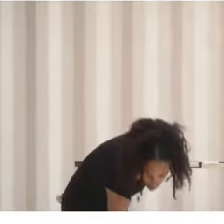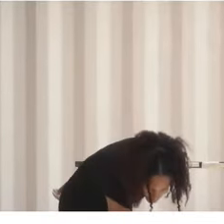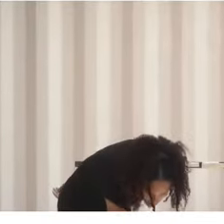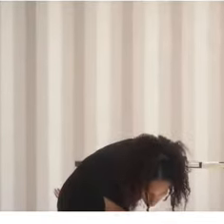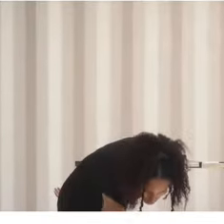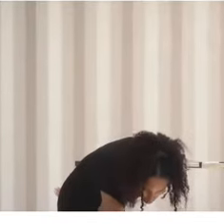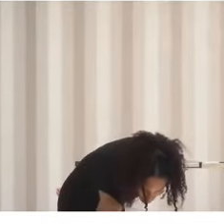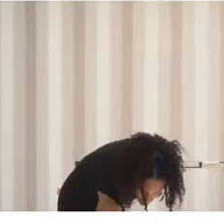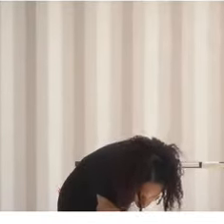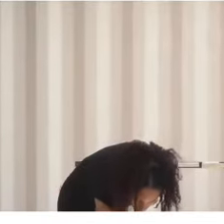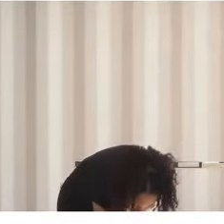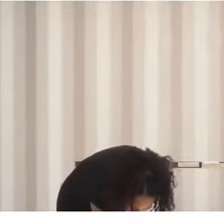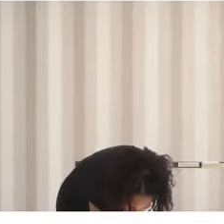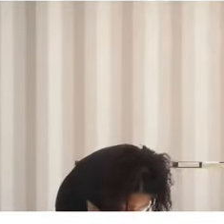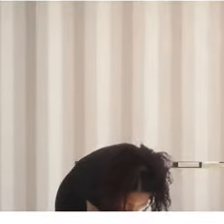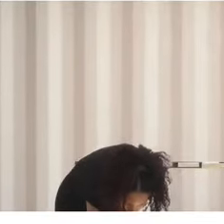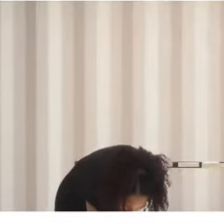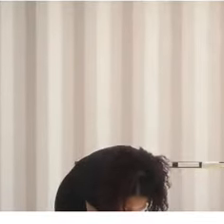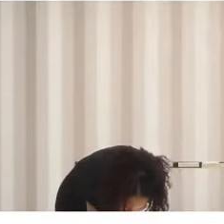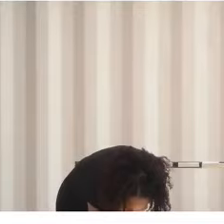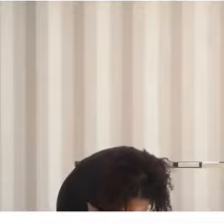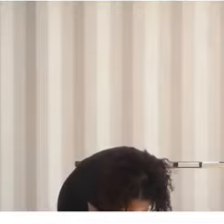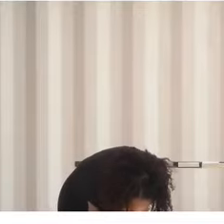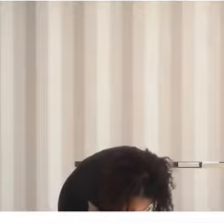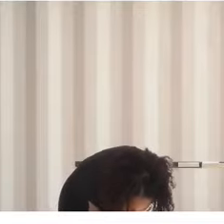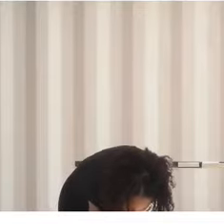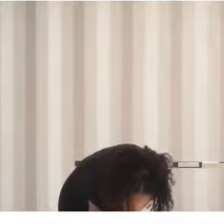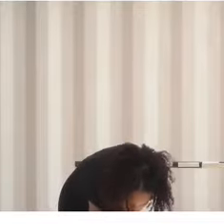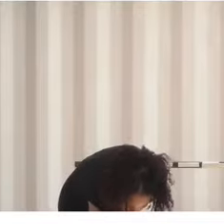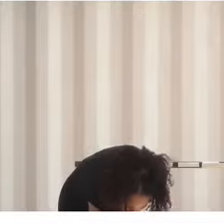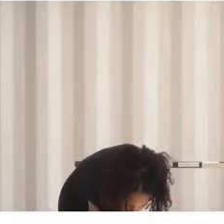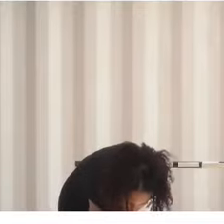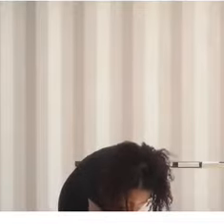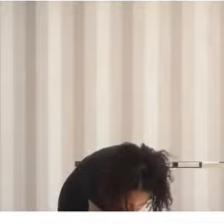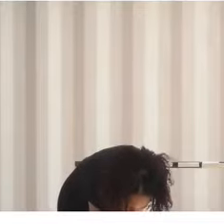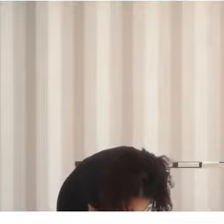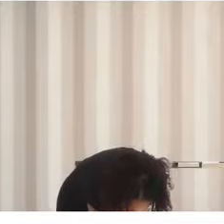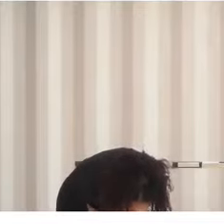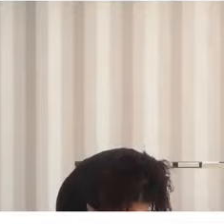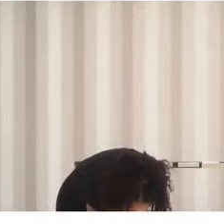Studios, celebrating 10 unforgettable years.